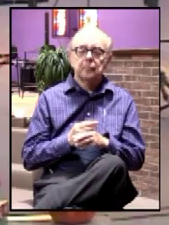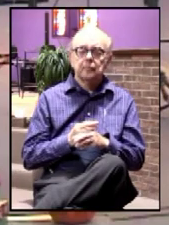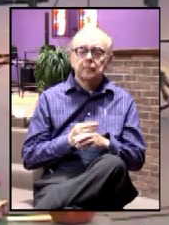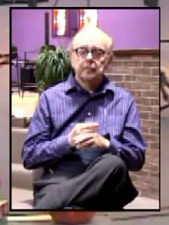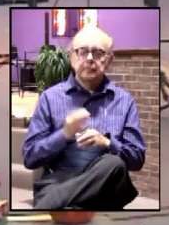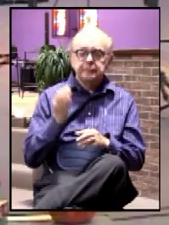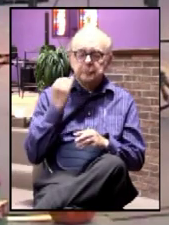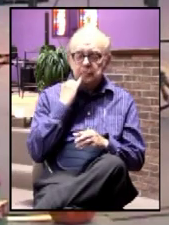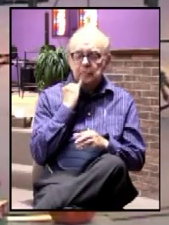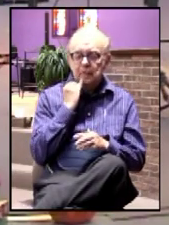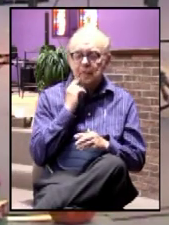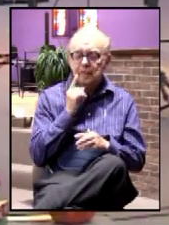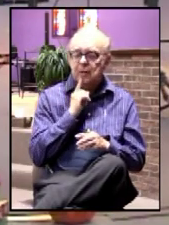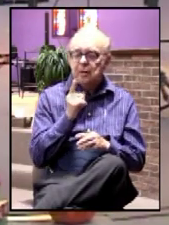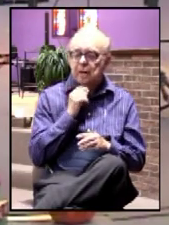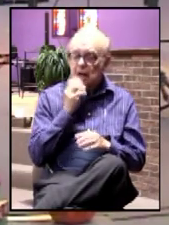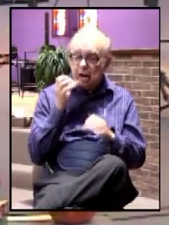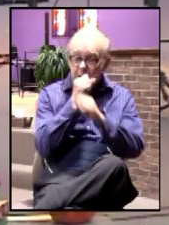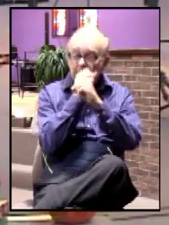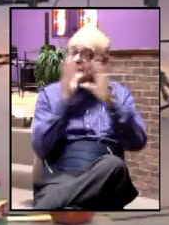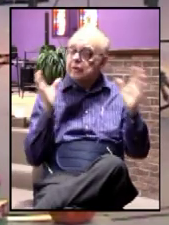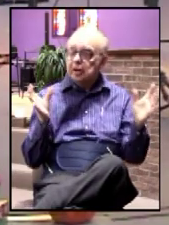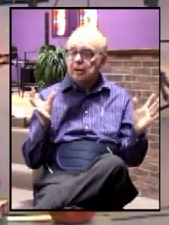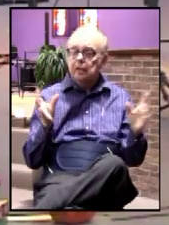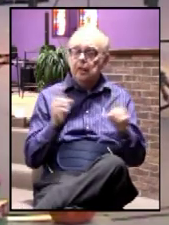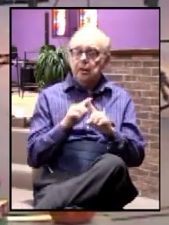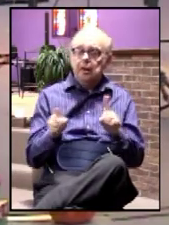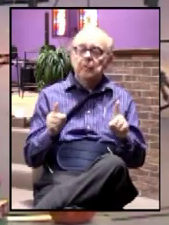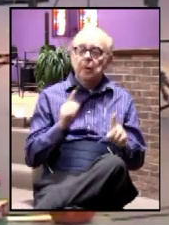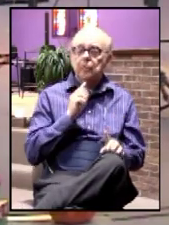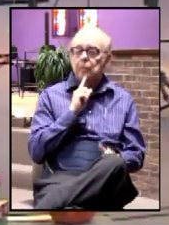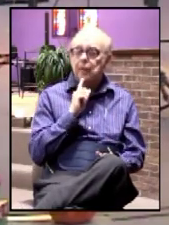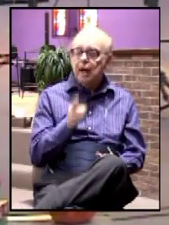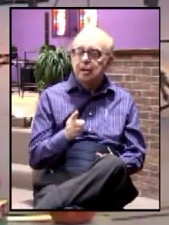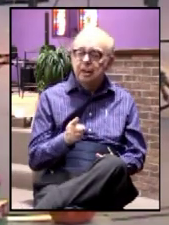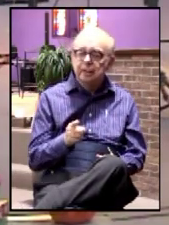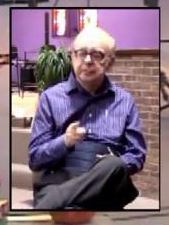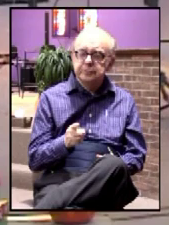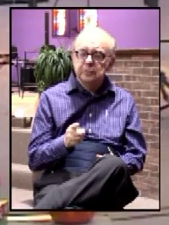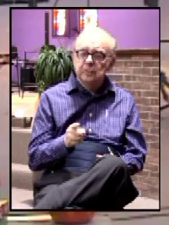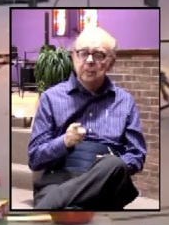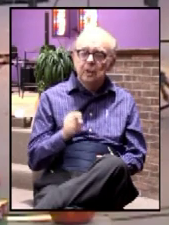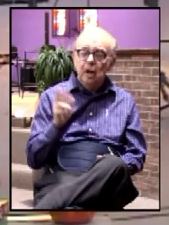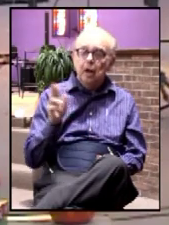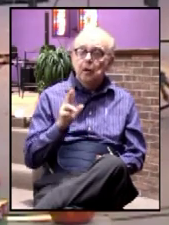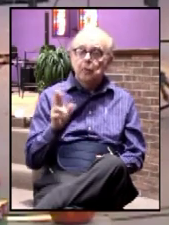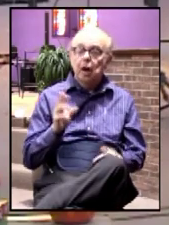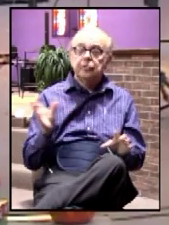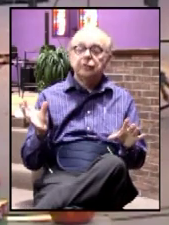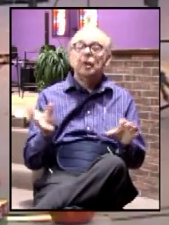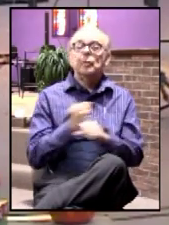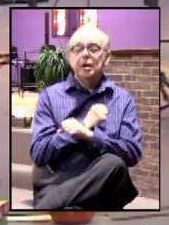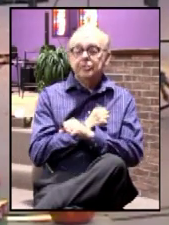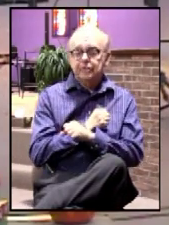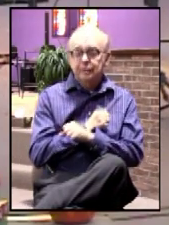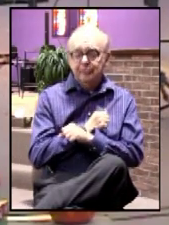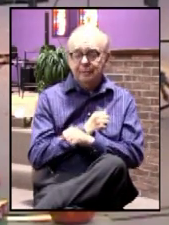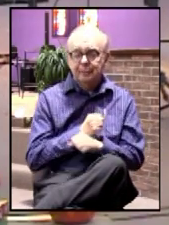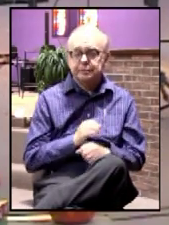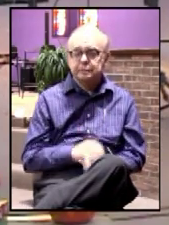So if we're talking about not imagination, but reality, Mr. Rogers wins.